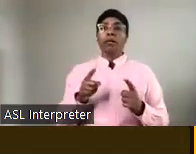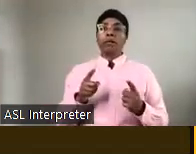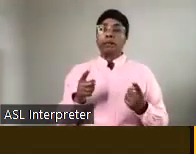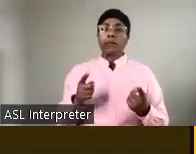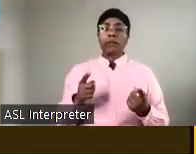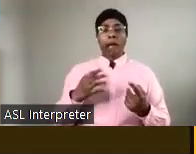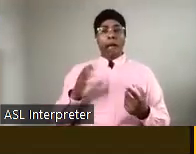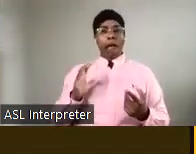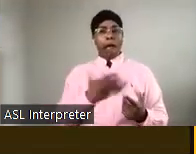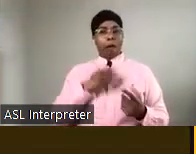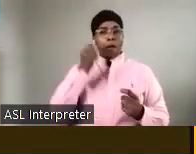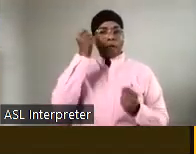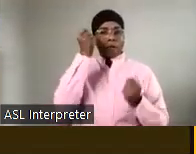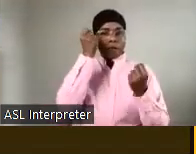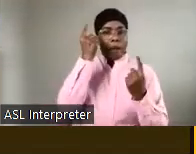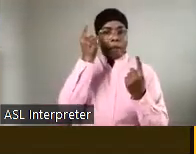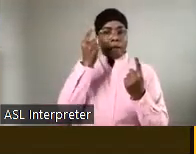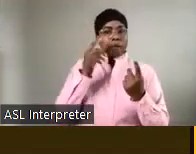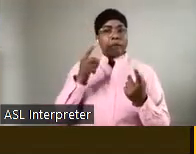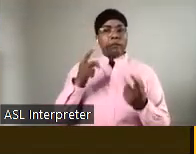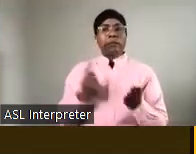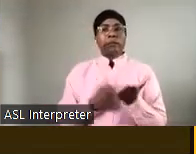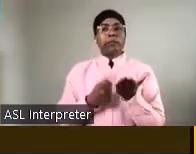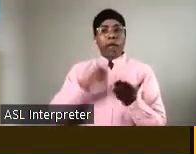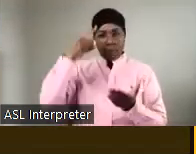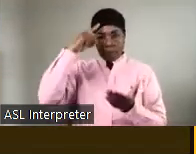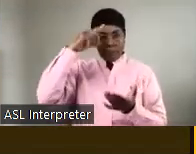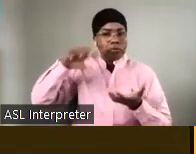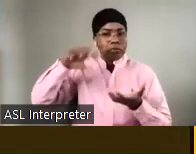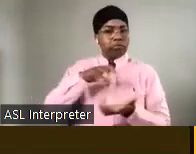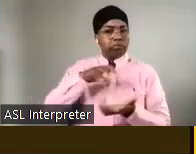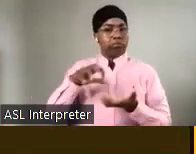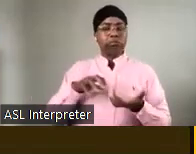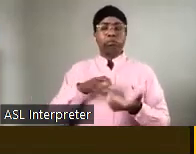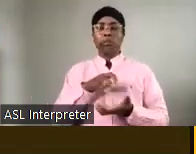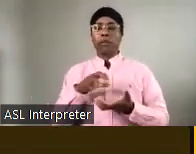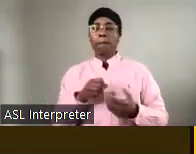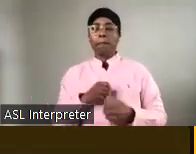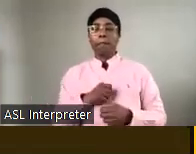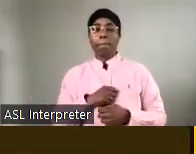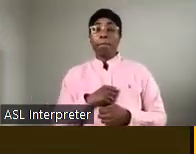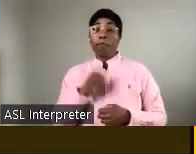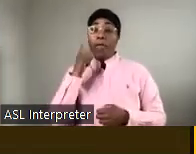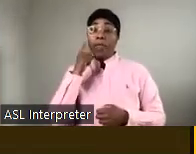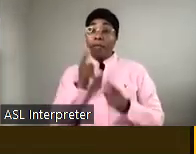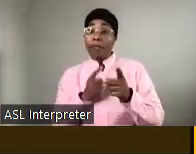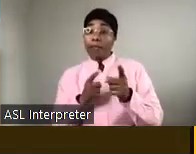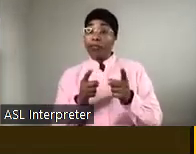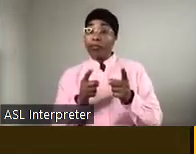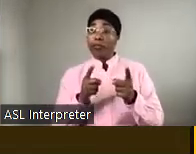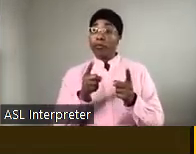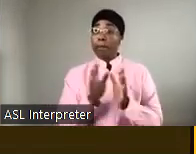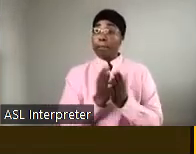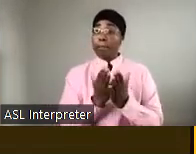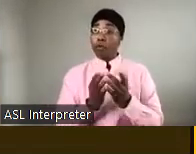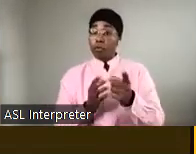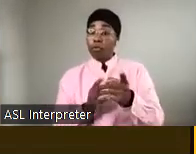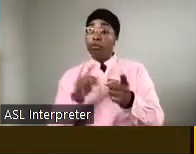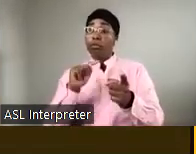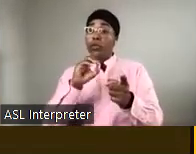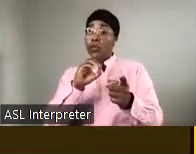say. And really one of the things that I think makes it really useful in the context that we work in